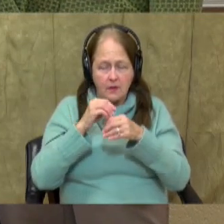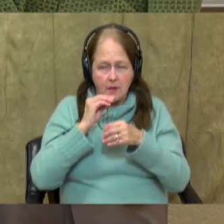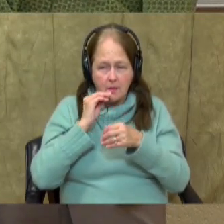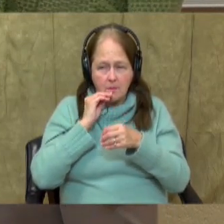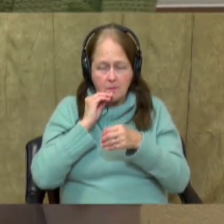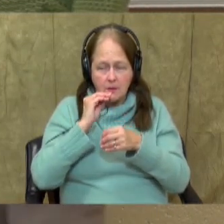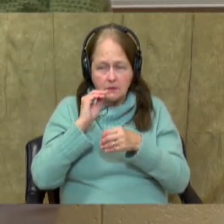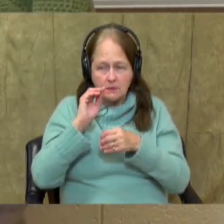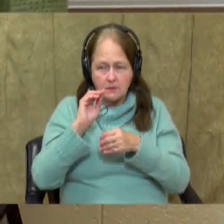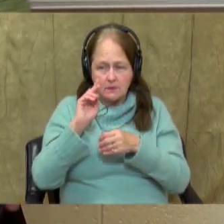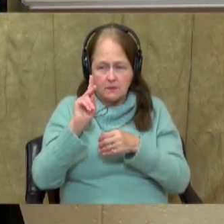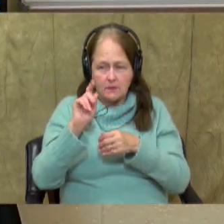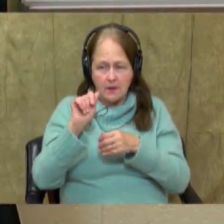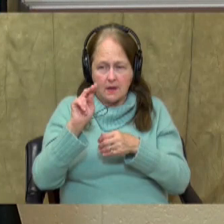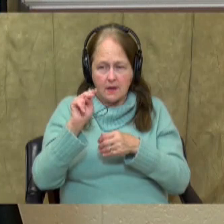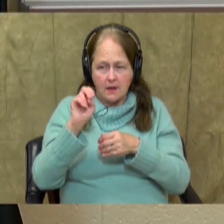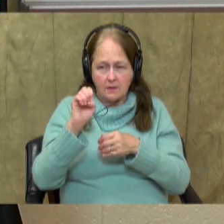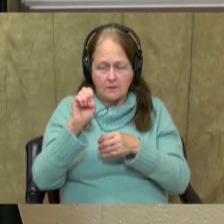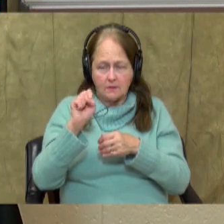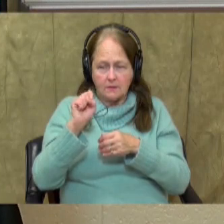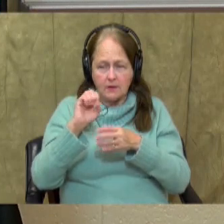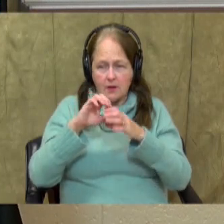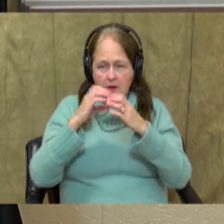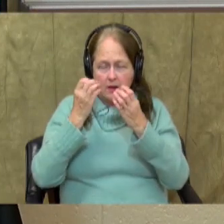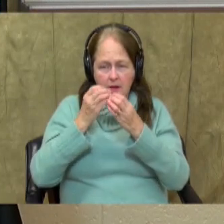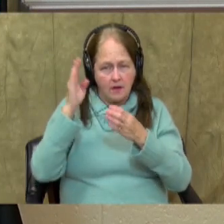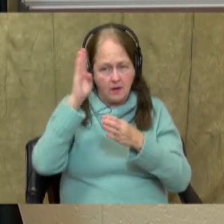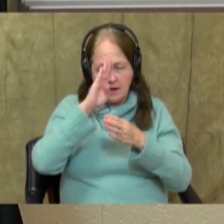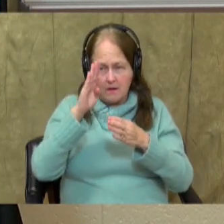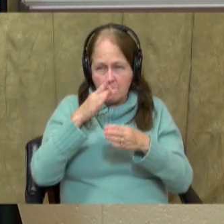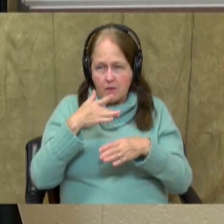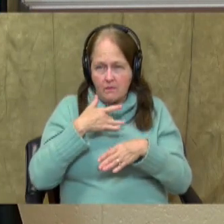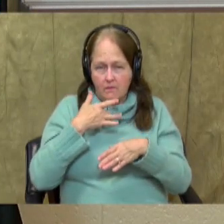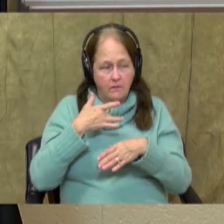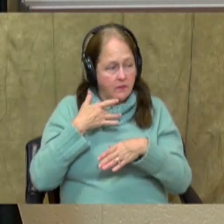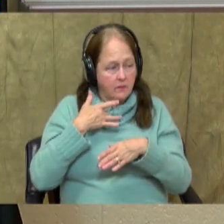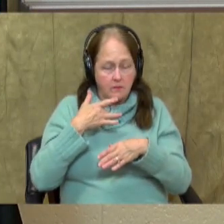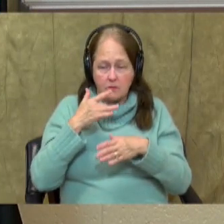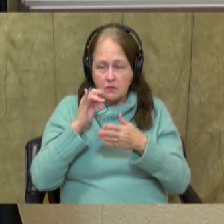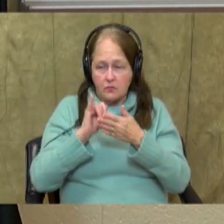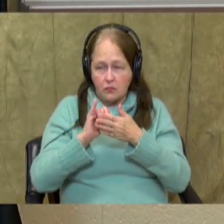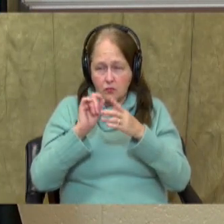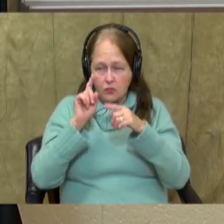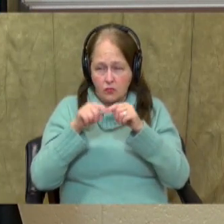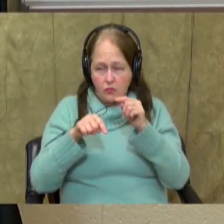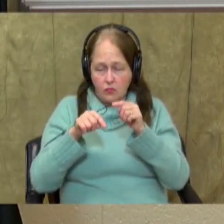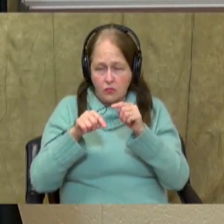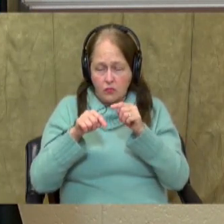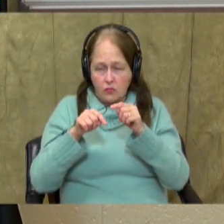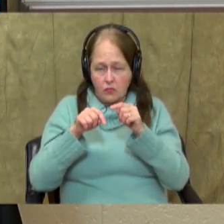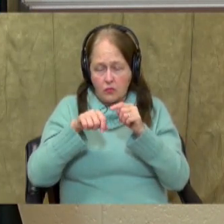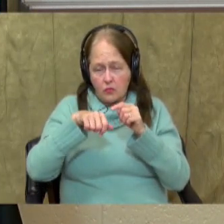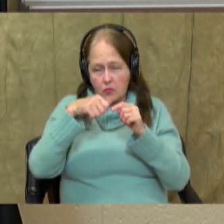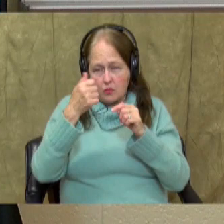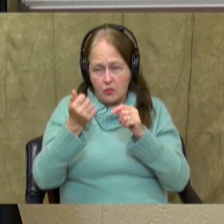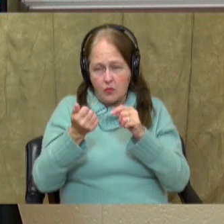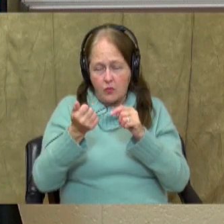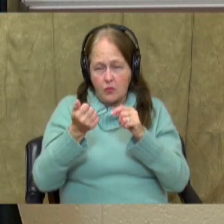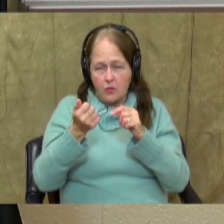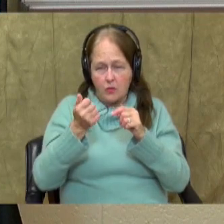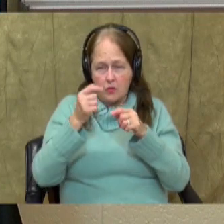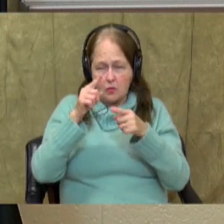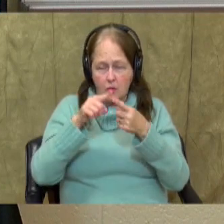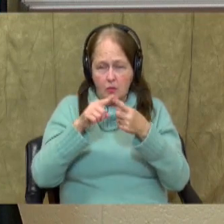Kane's class? That's a way to turn them. So never feel that you can't turn a